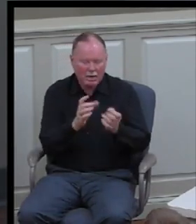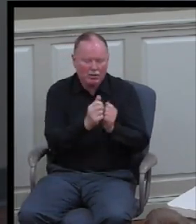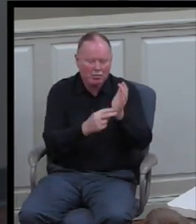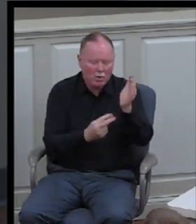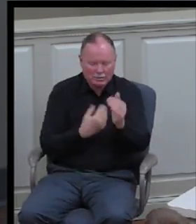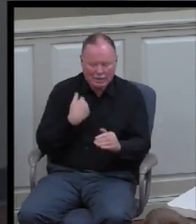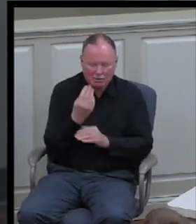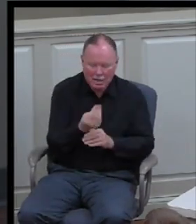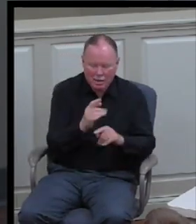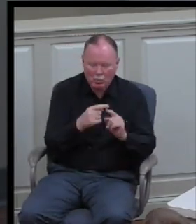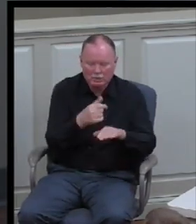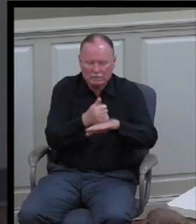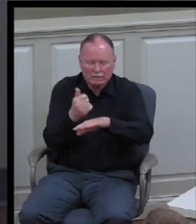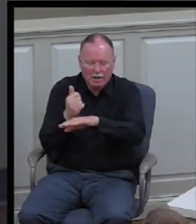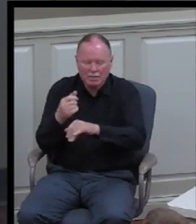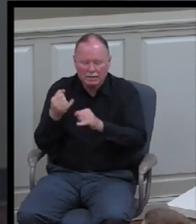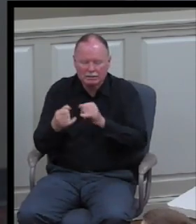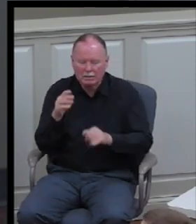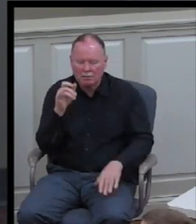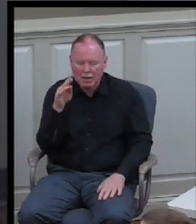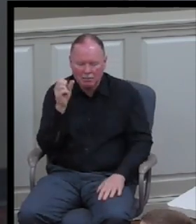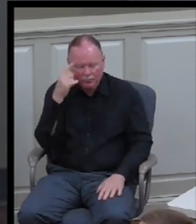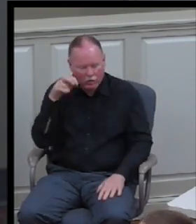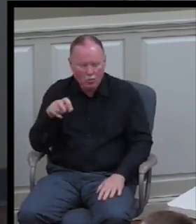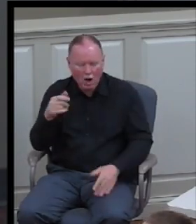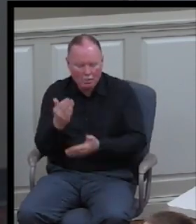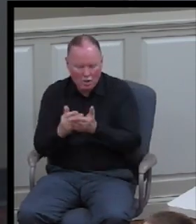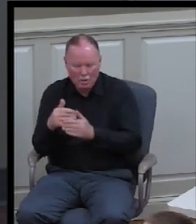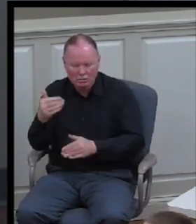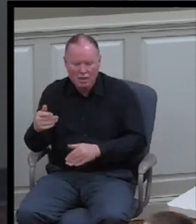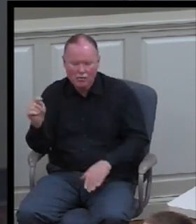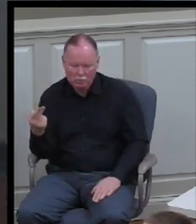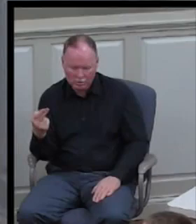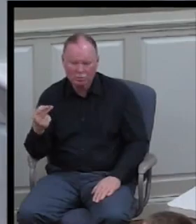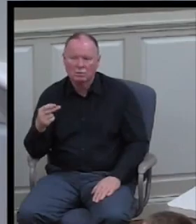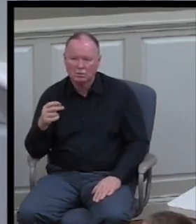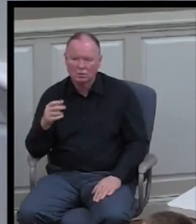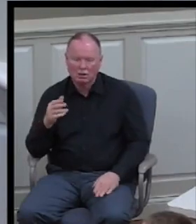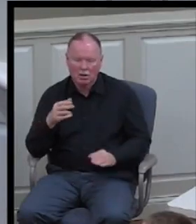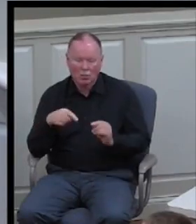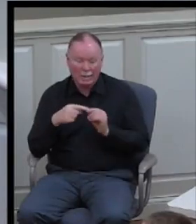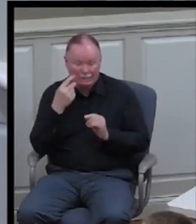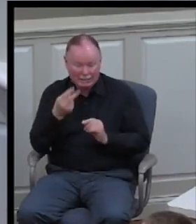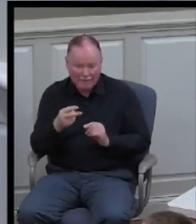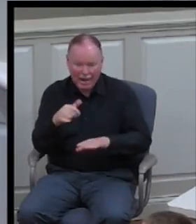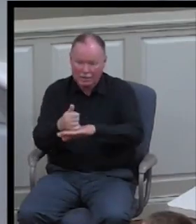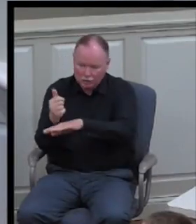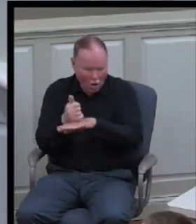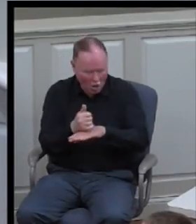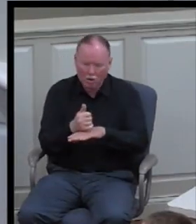They'll be setting the beams for the pedestrian bridge this coming Thursday. And once you see those in place, you'll really